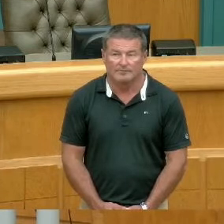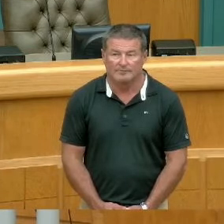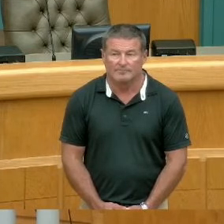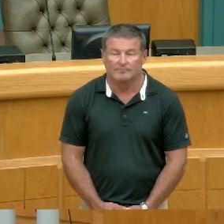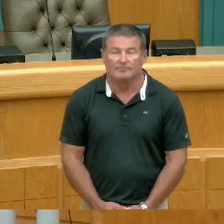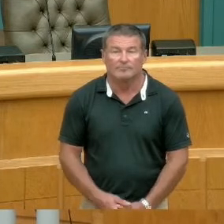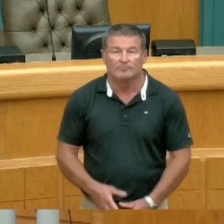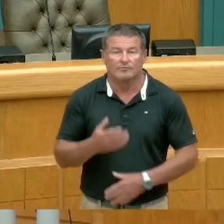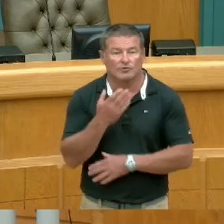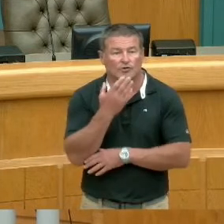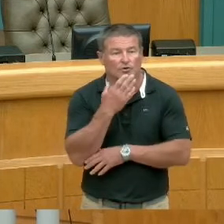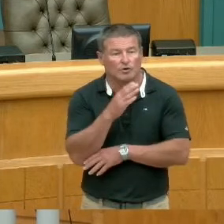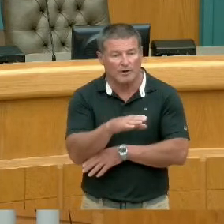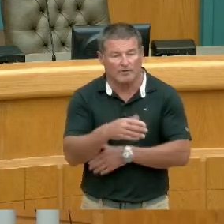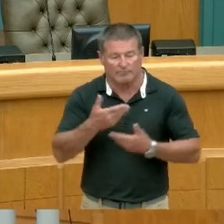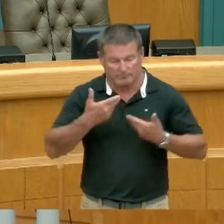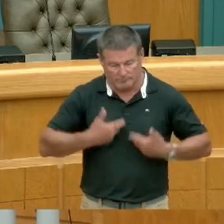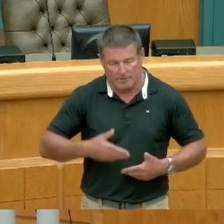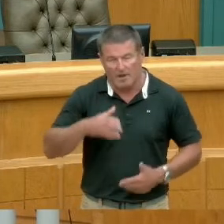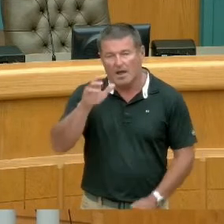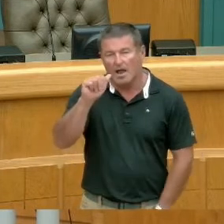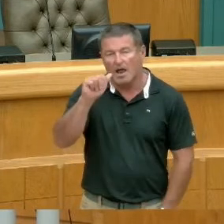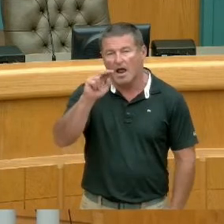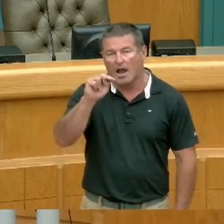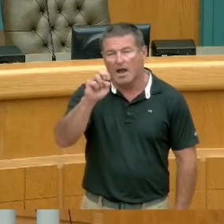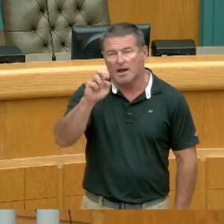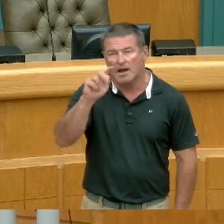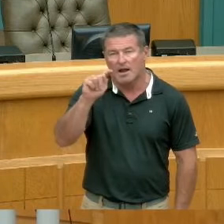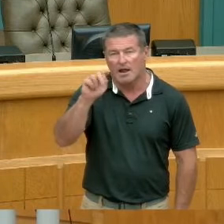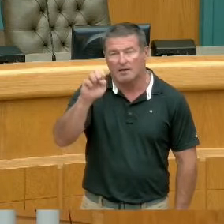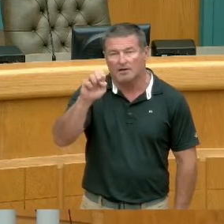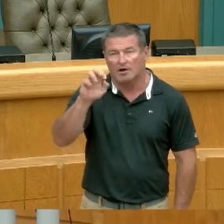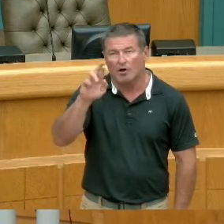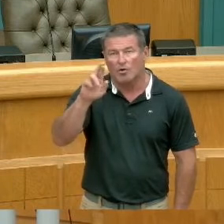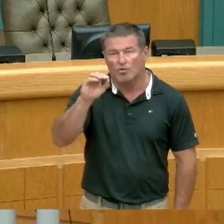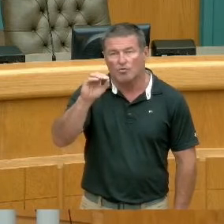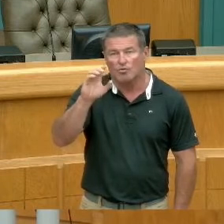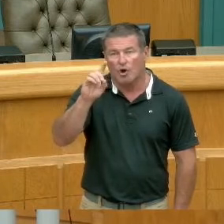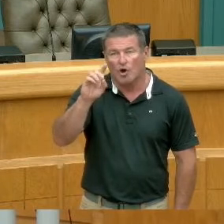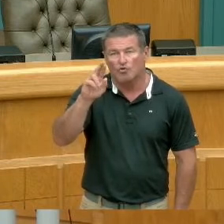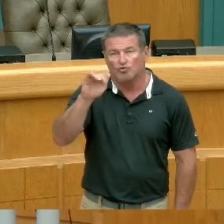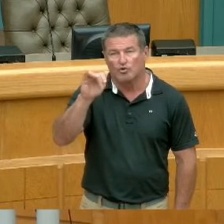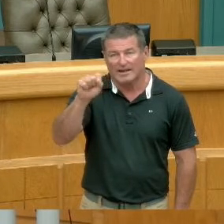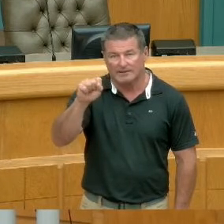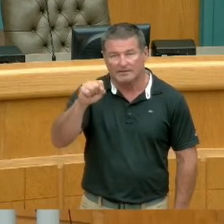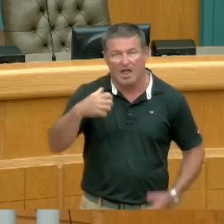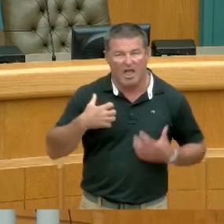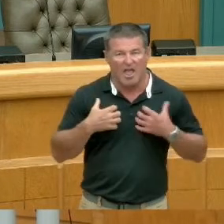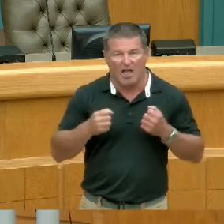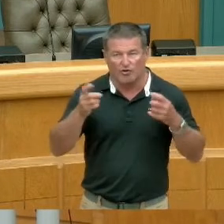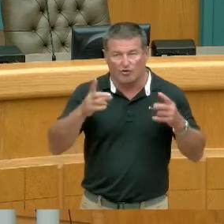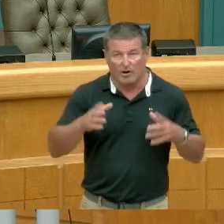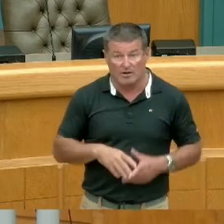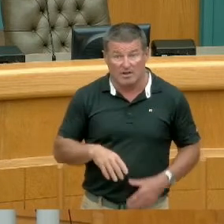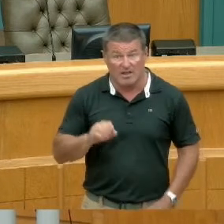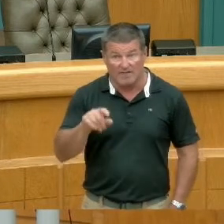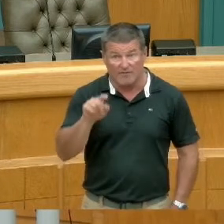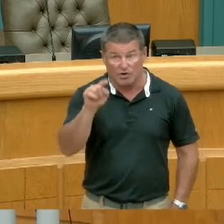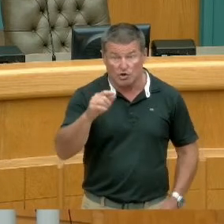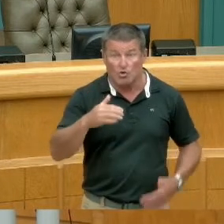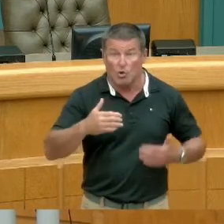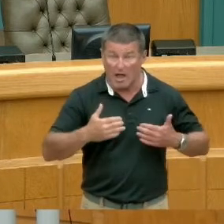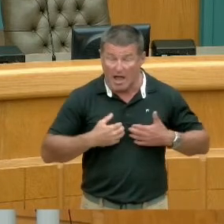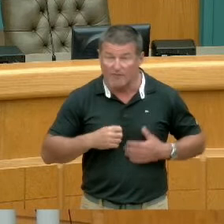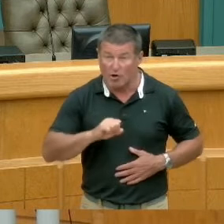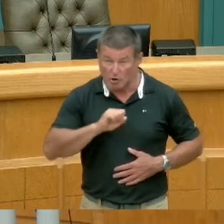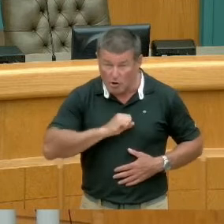Good afternoon, Annette Rodriguez, Health Director. So if you have symptoms of COVID-19, you can still contact the military